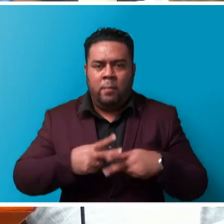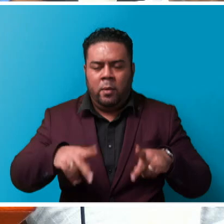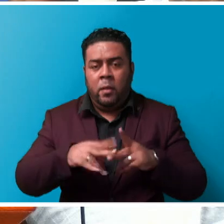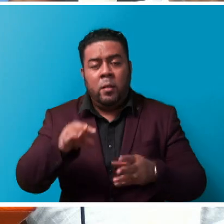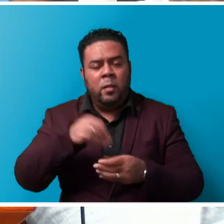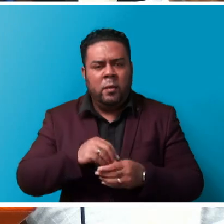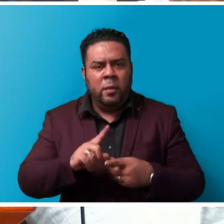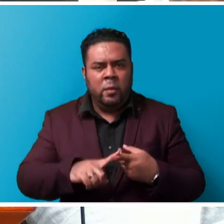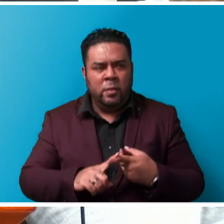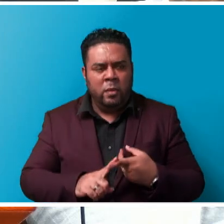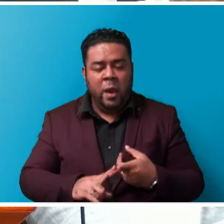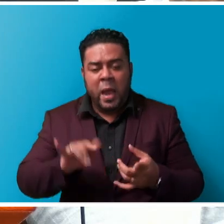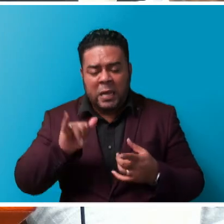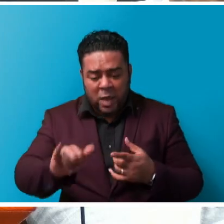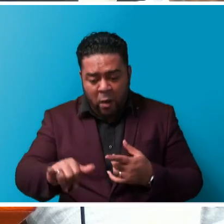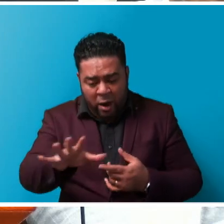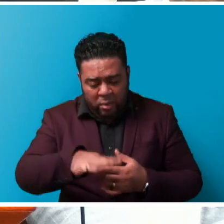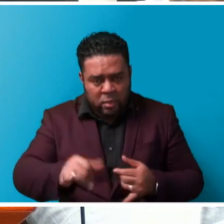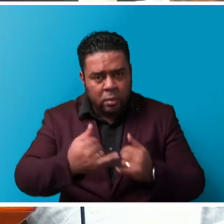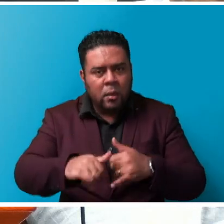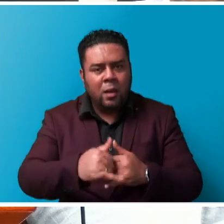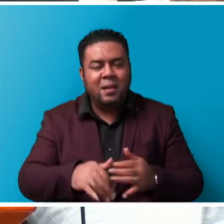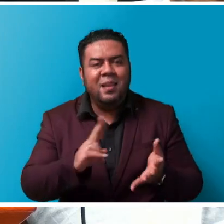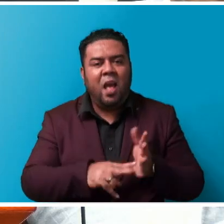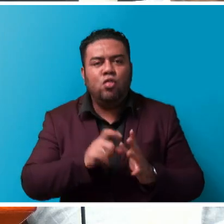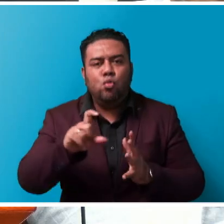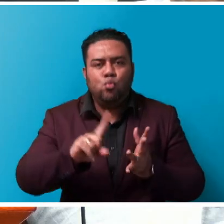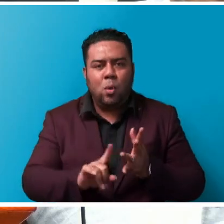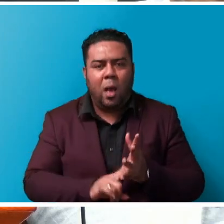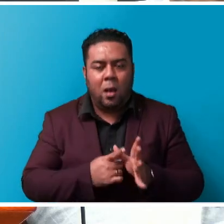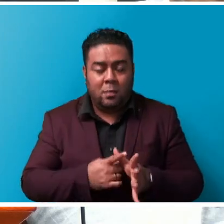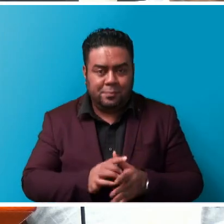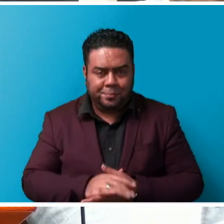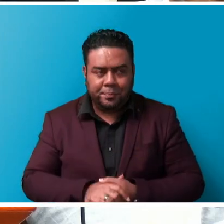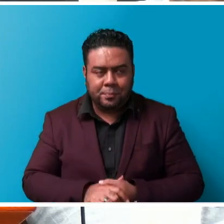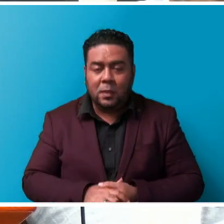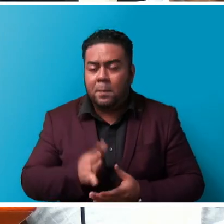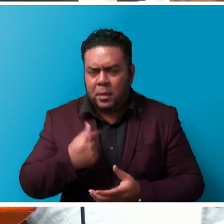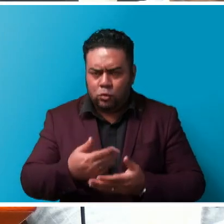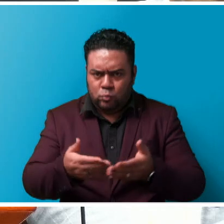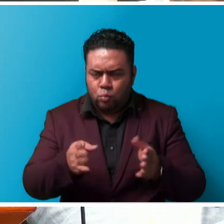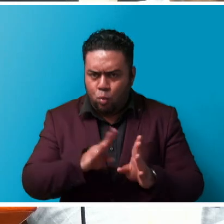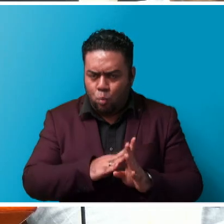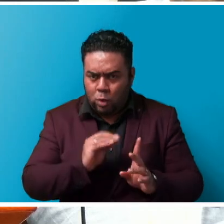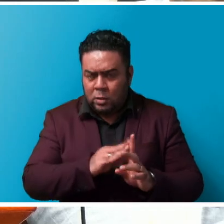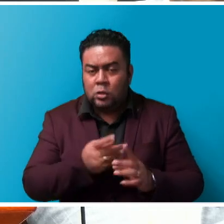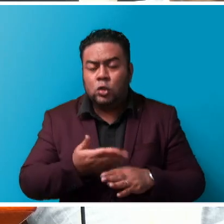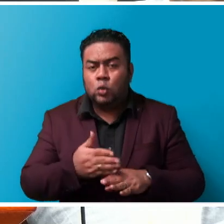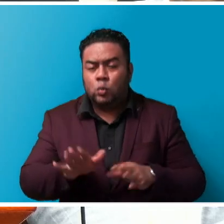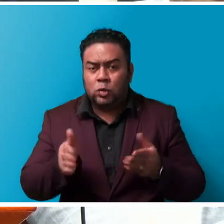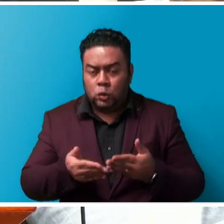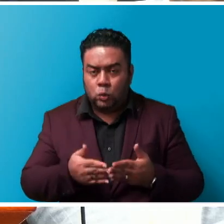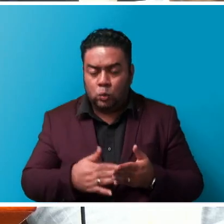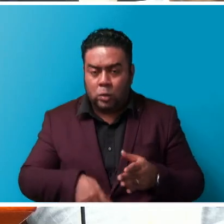including Tikina, Sawa, and Nadula. In terms of modernization of customer services, WEF has introduced an